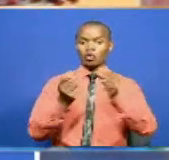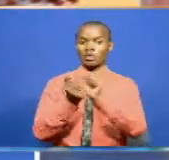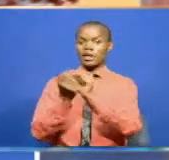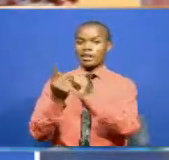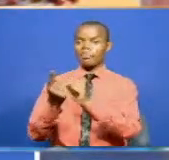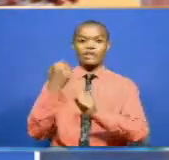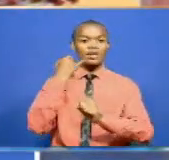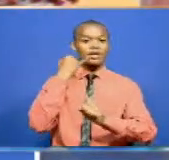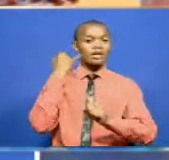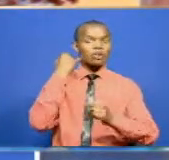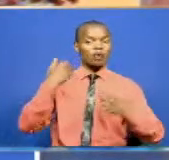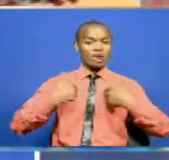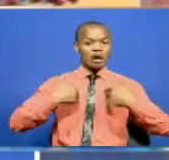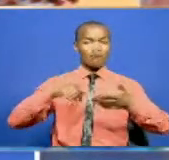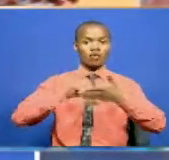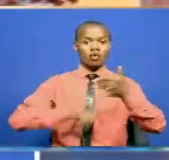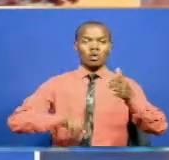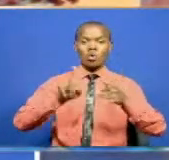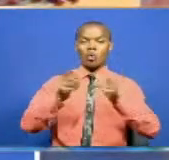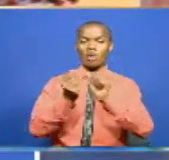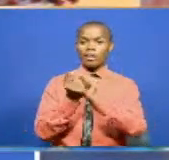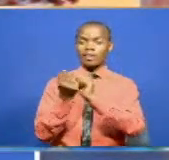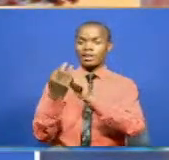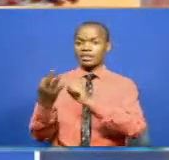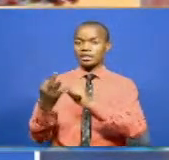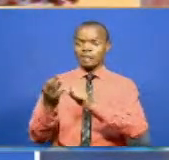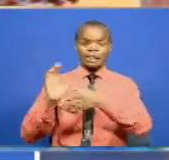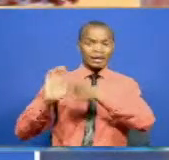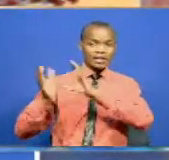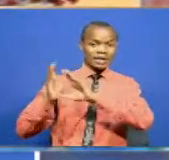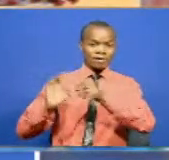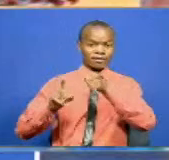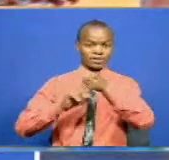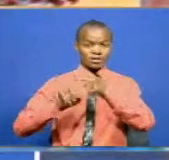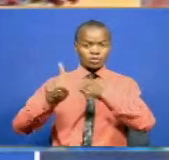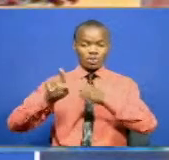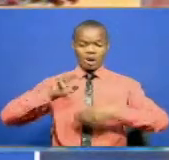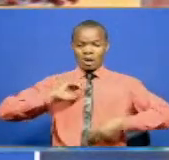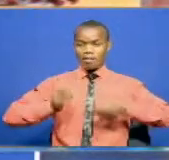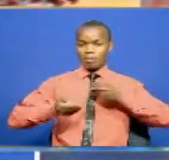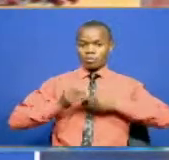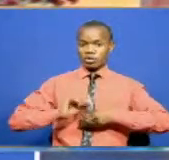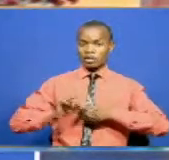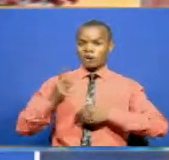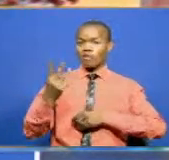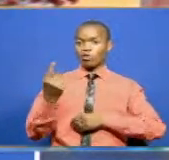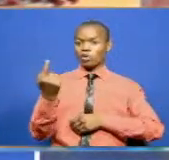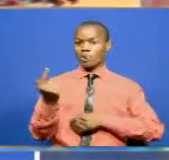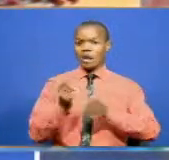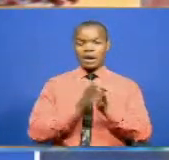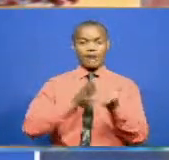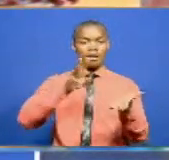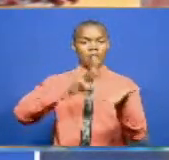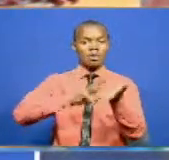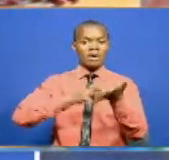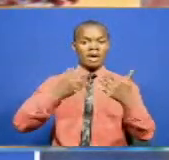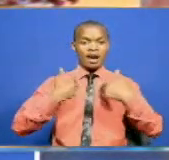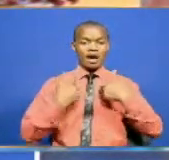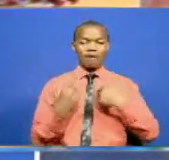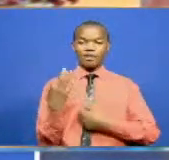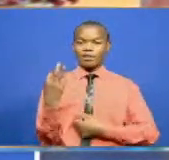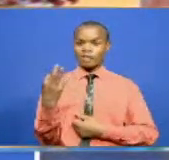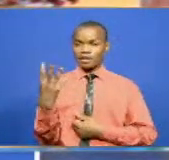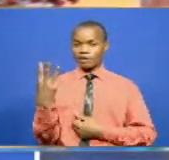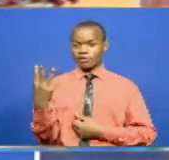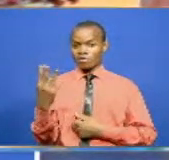Nakuru 113, Kilifi 61, Busia 41, and Migori caps the top five list with 34